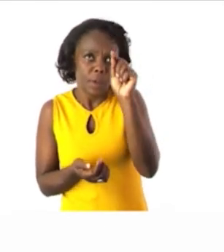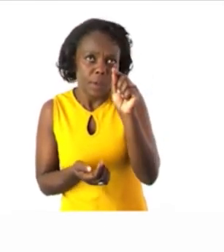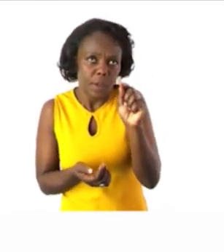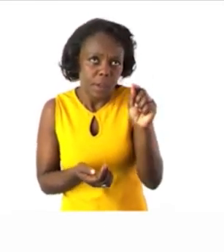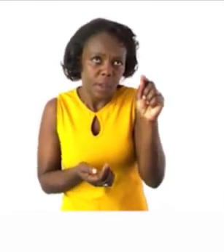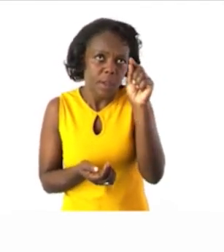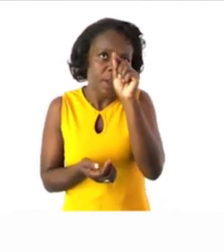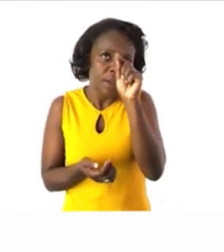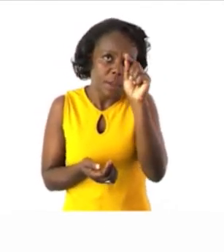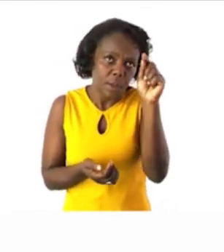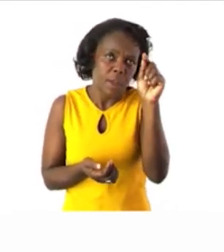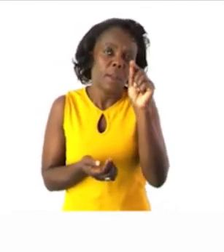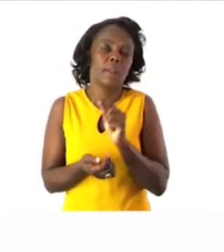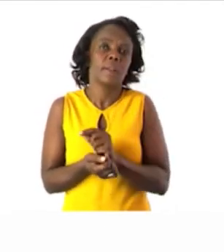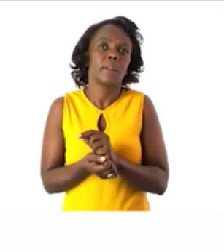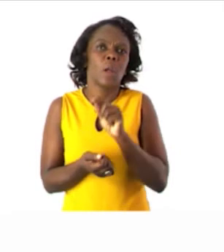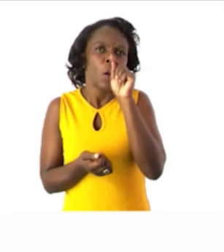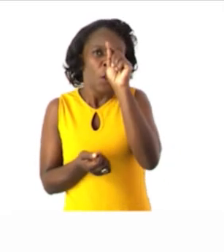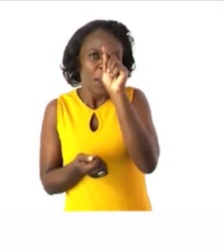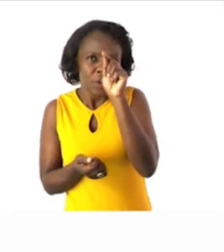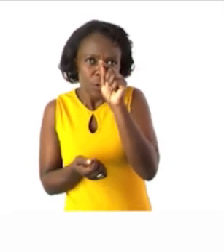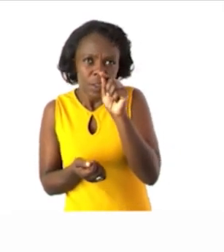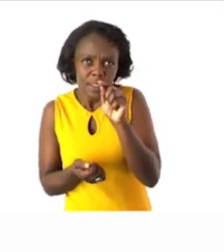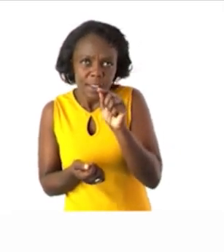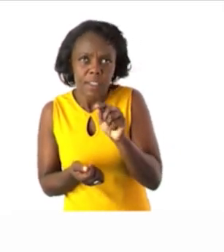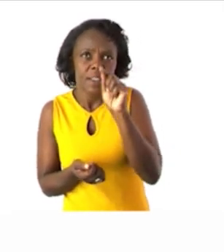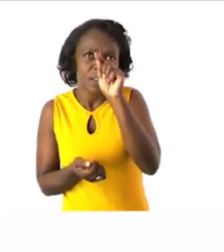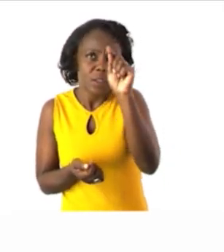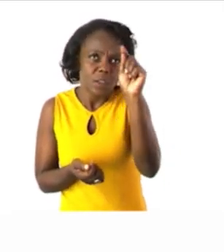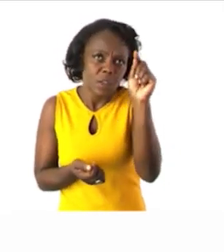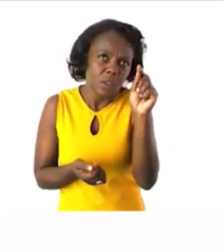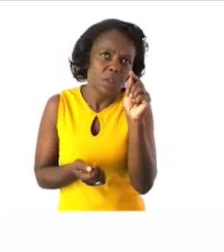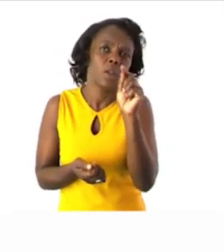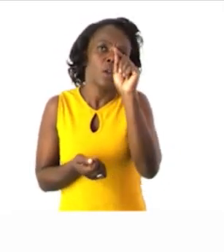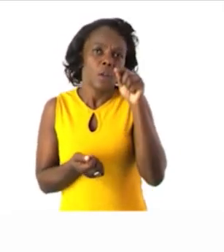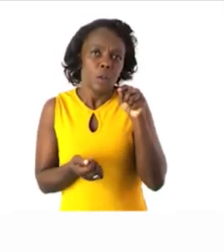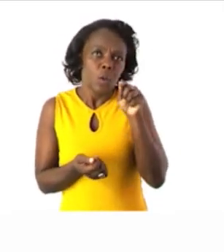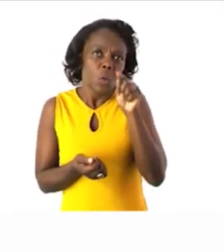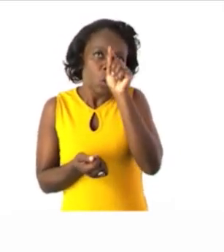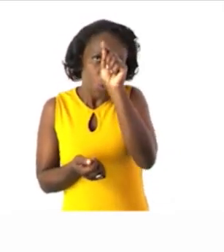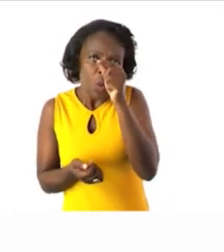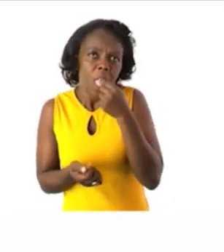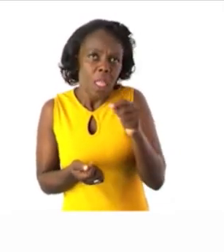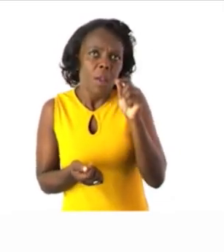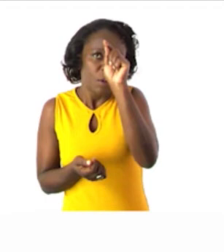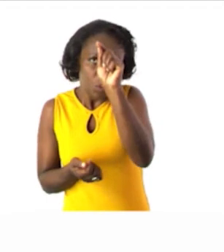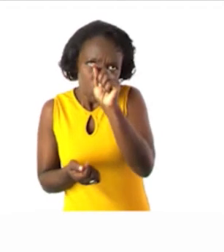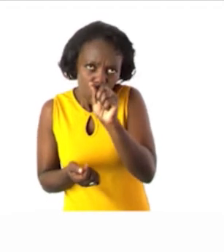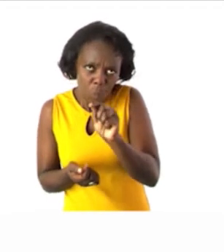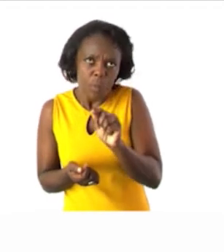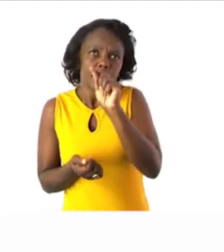P, E, and a T. You have to trace all through the dots.